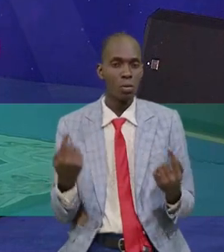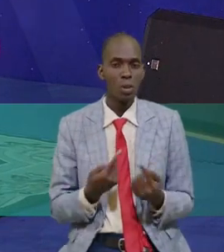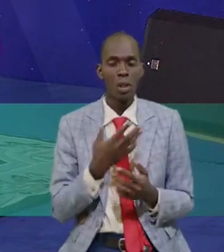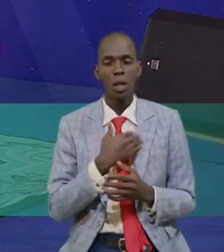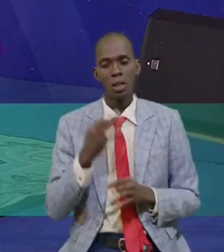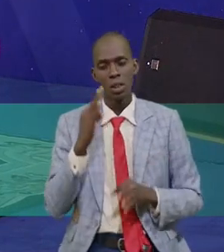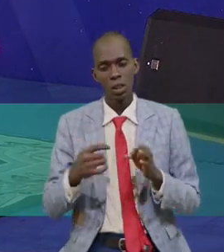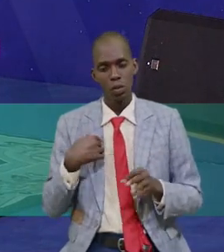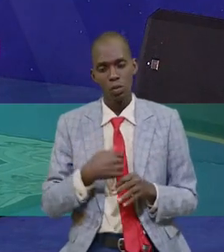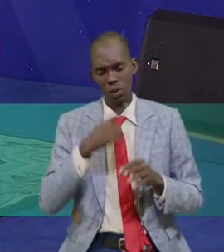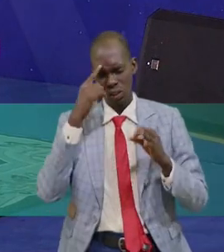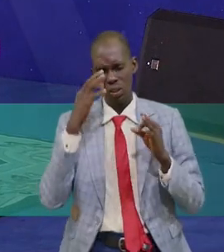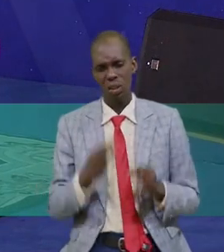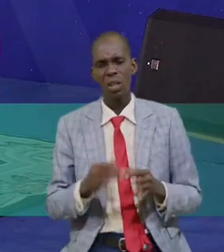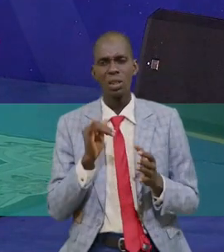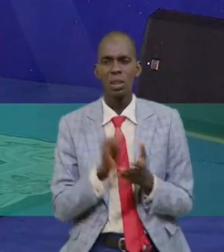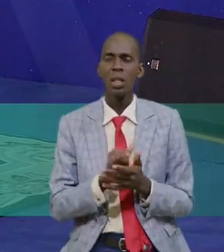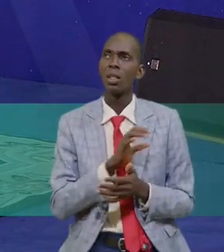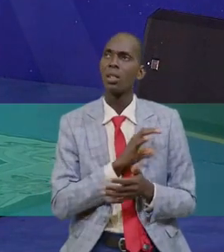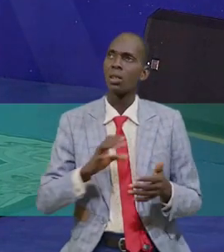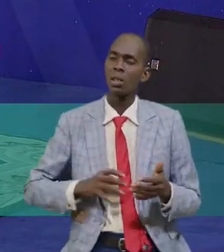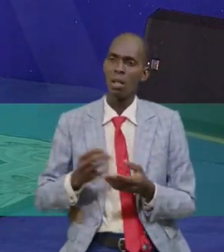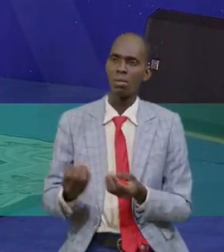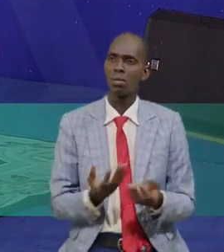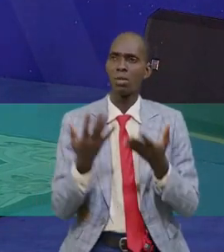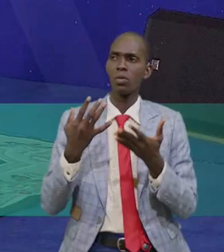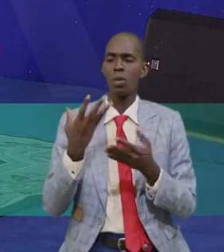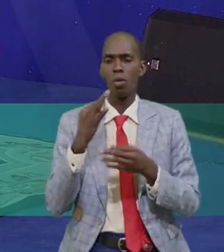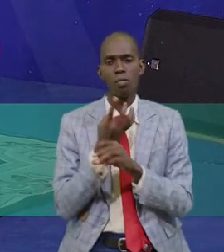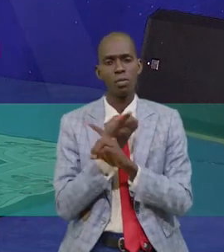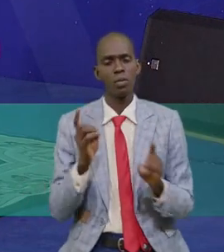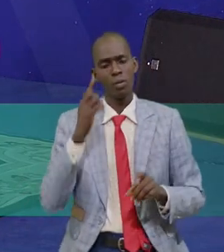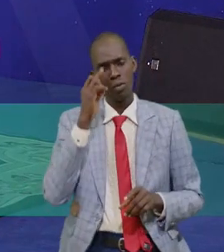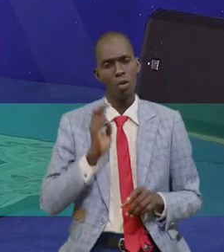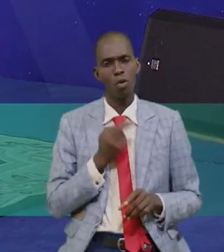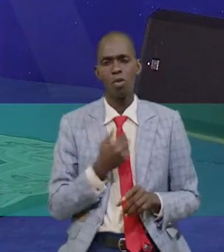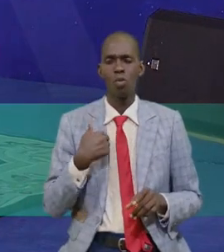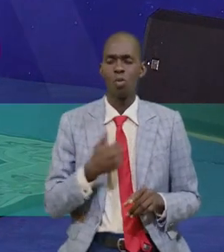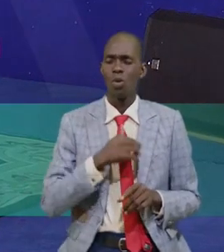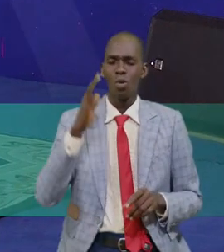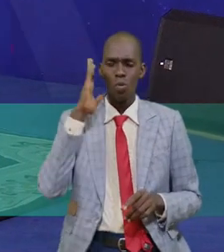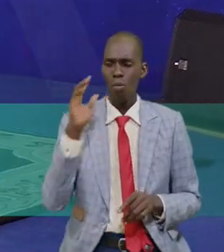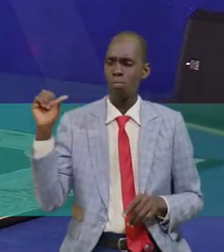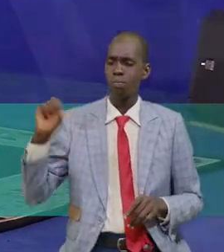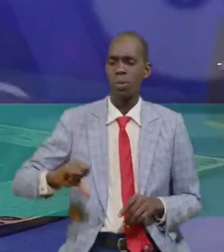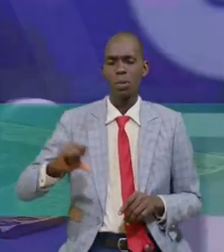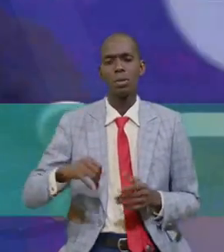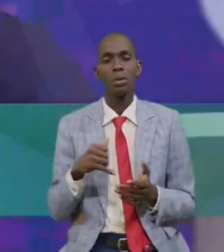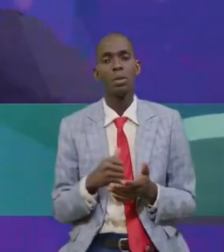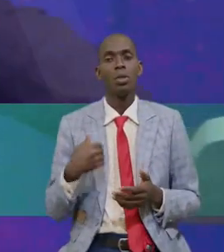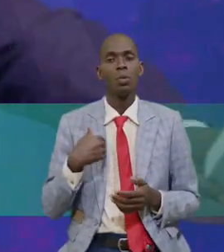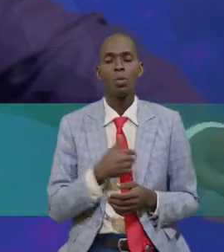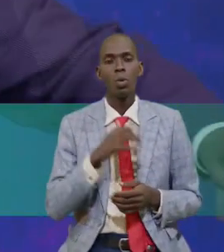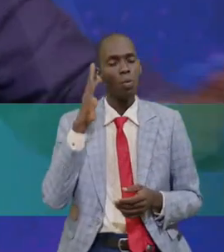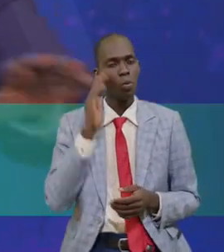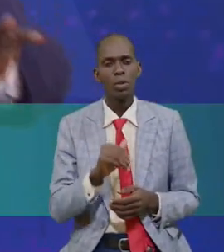that that sacrifice, we're going to rubbish that sacrifice. If we decide we're not going to take the benefit